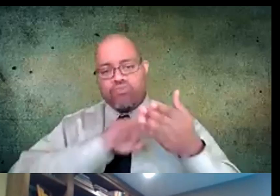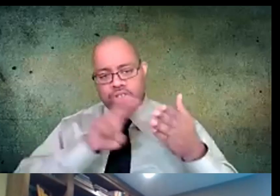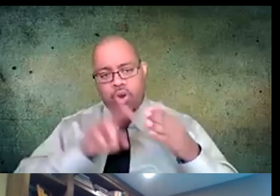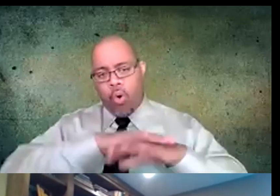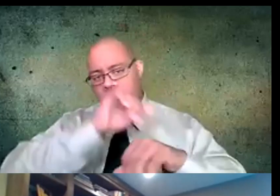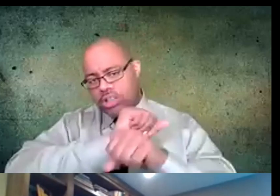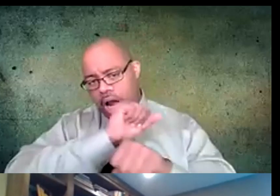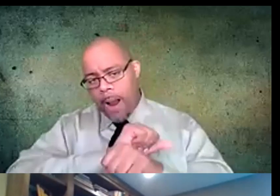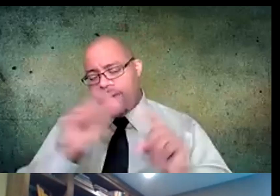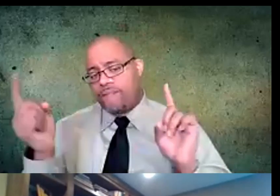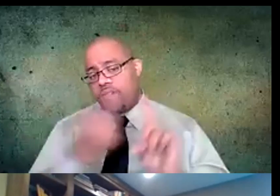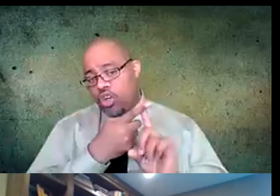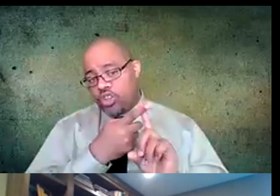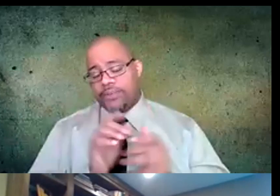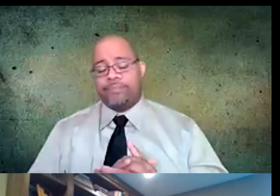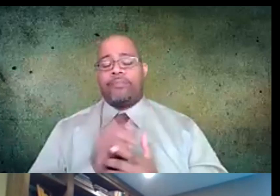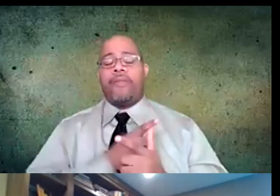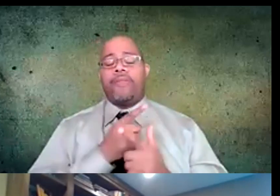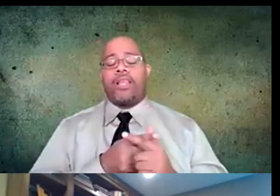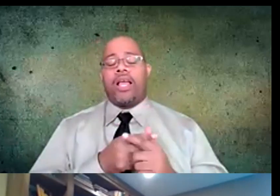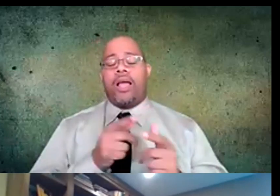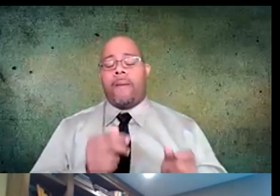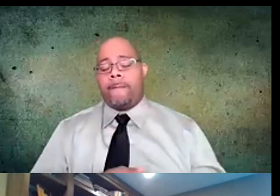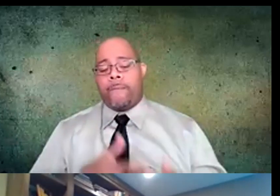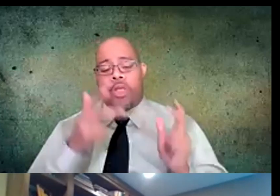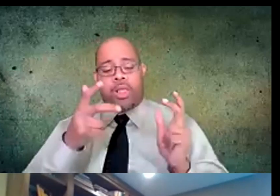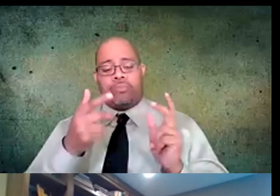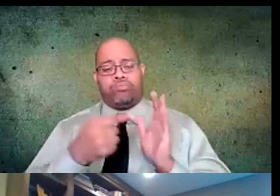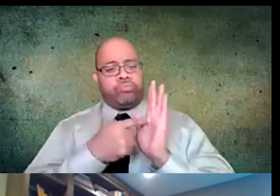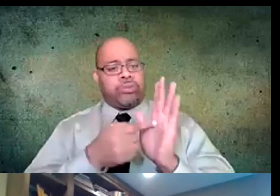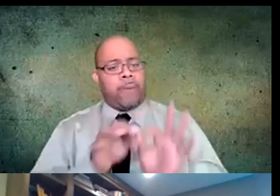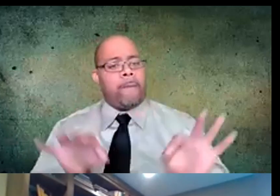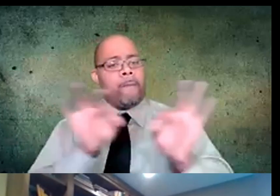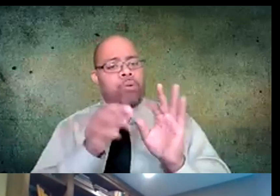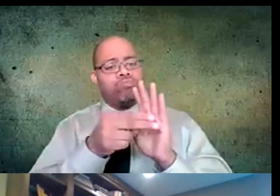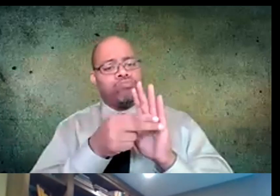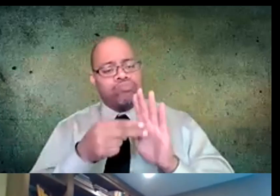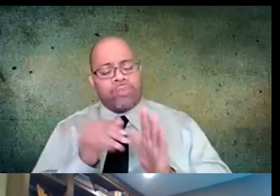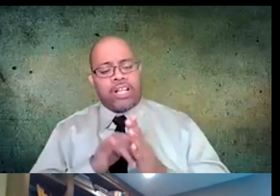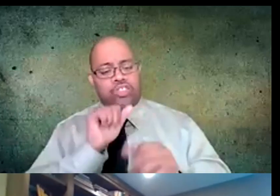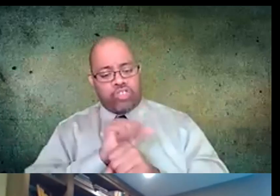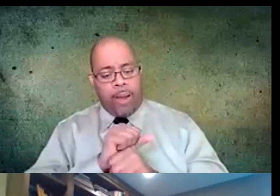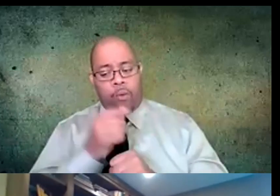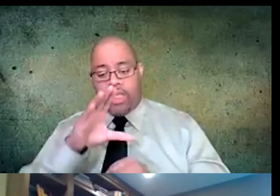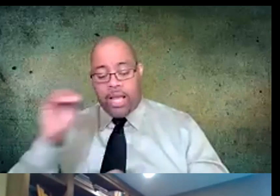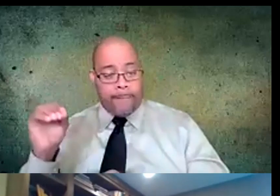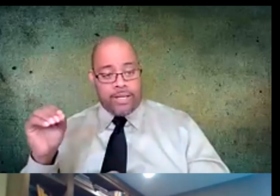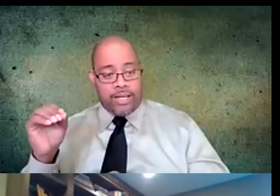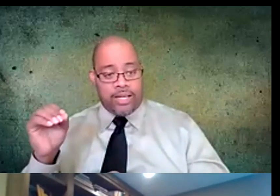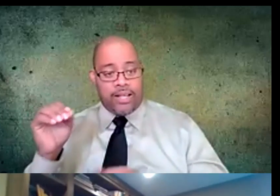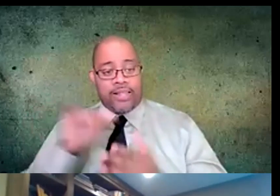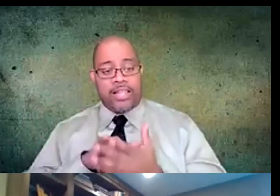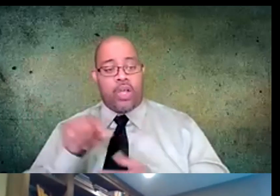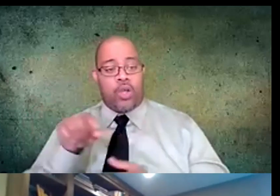job first, and then pull out the highlights of this job or this company that